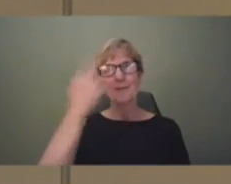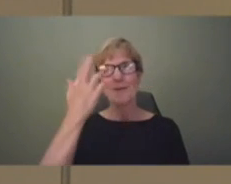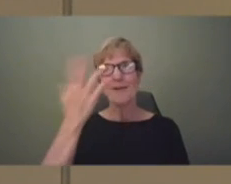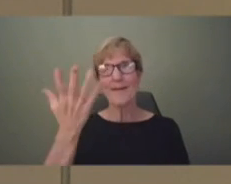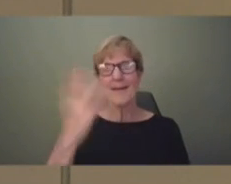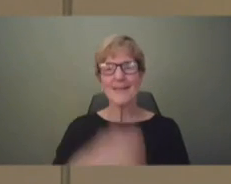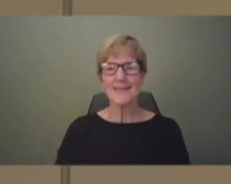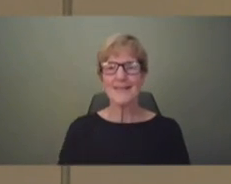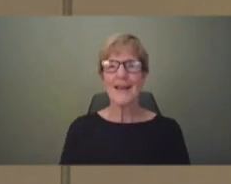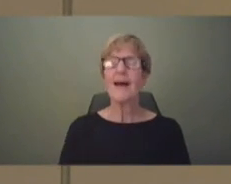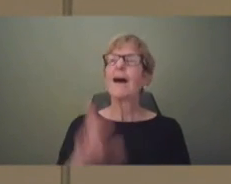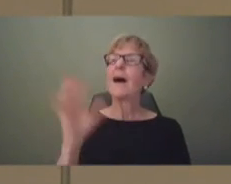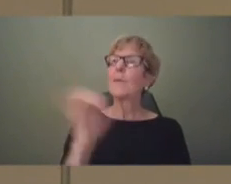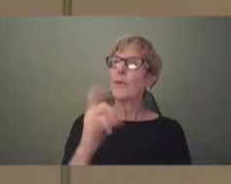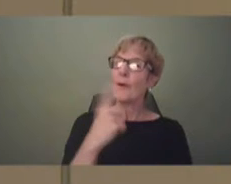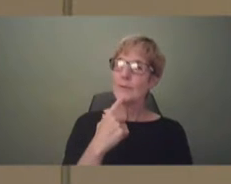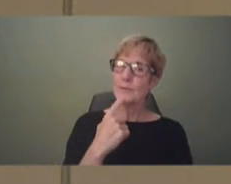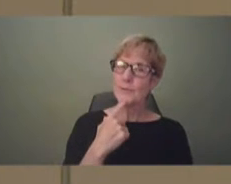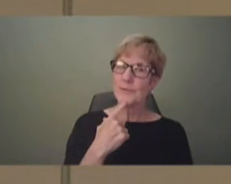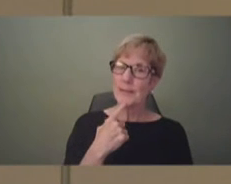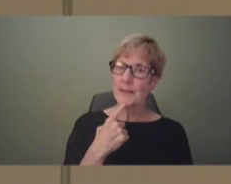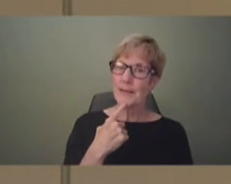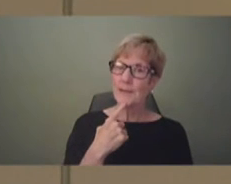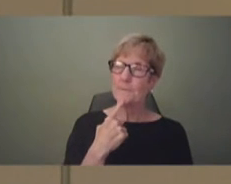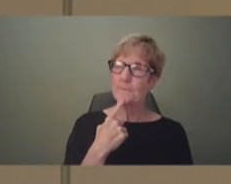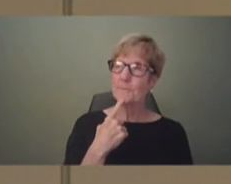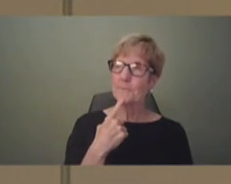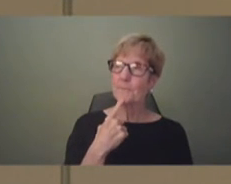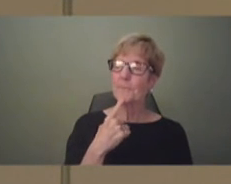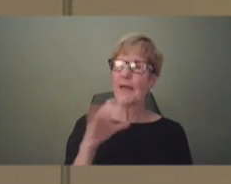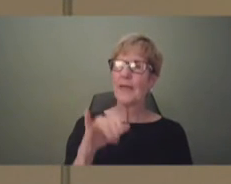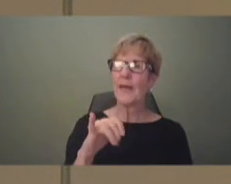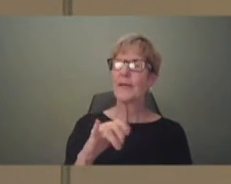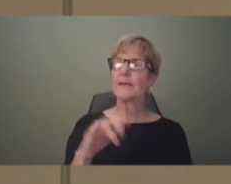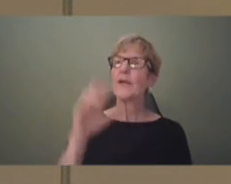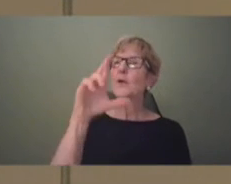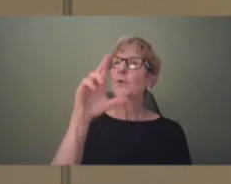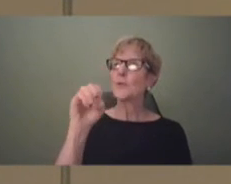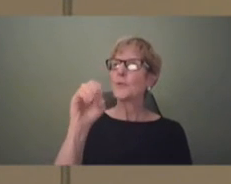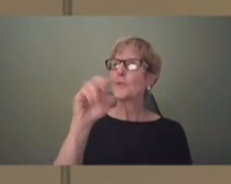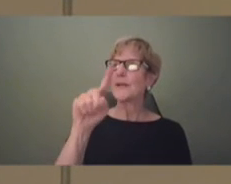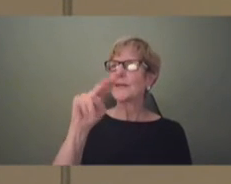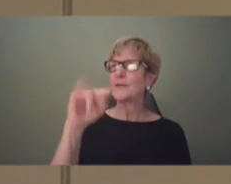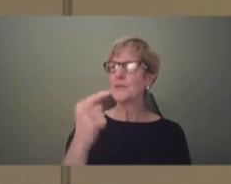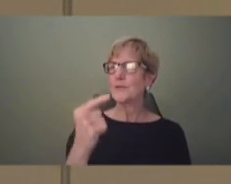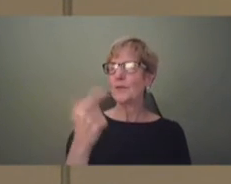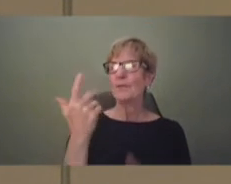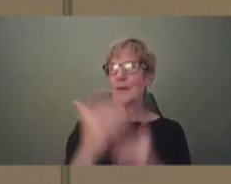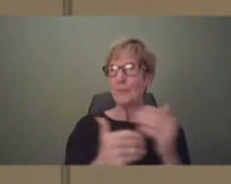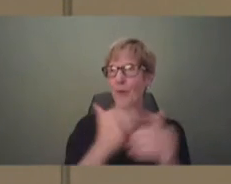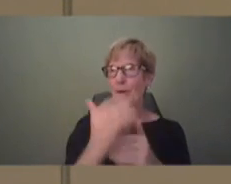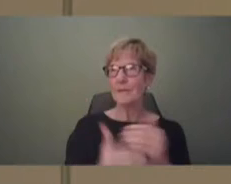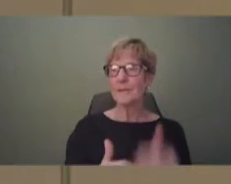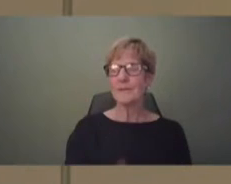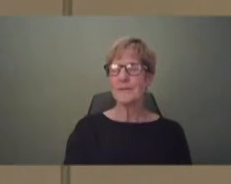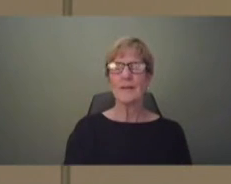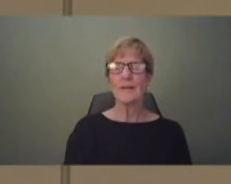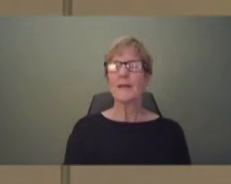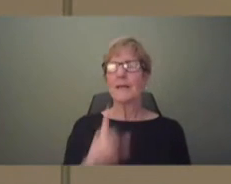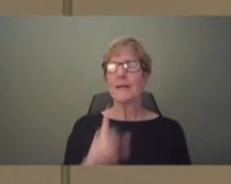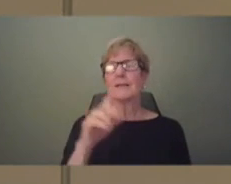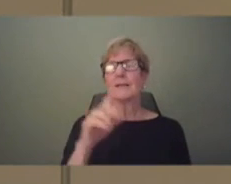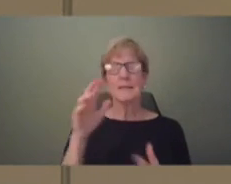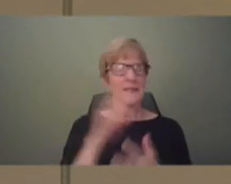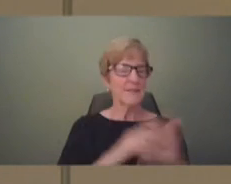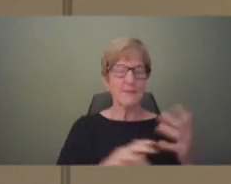will also say um the rezoning land use process can be quite is quite confusing um